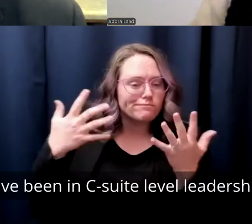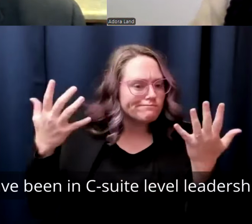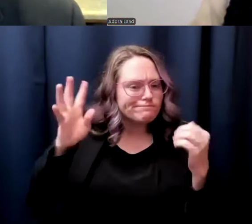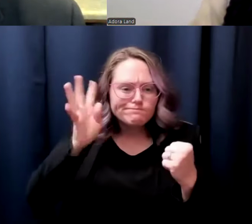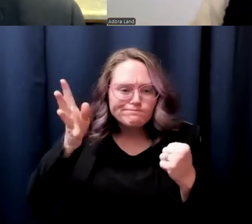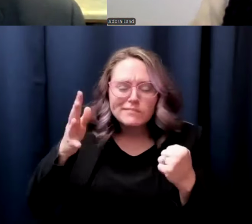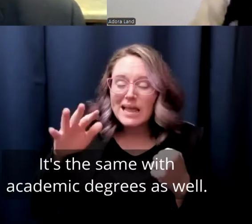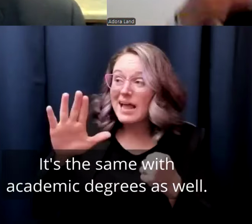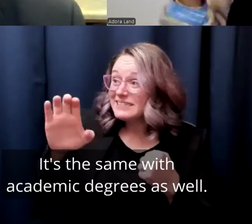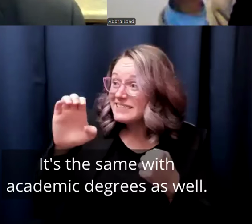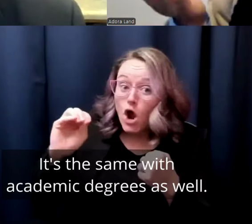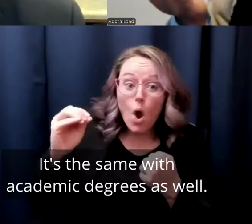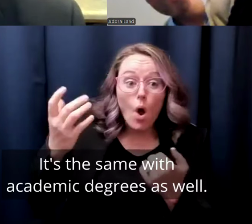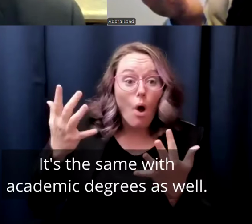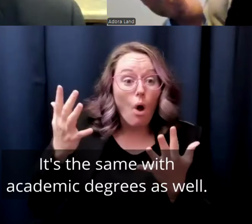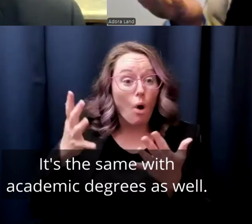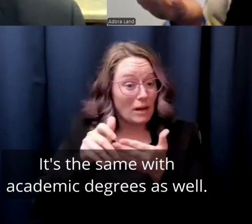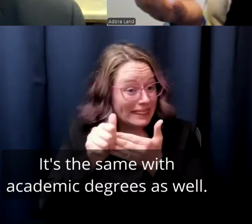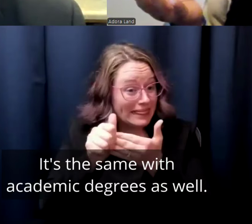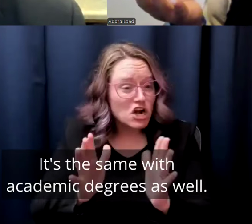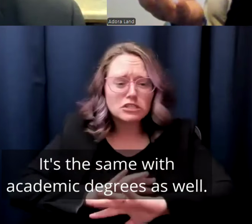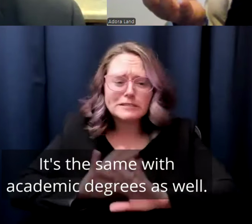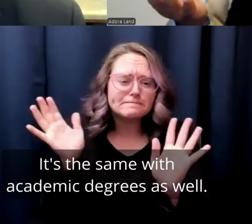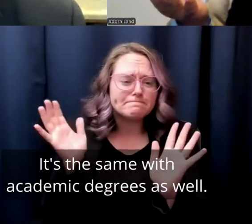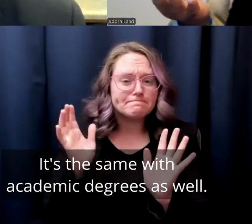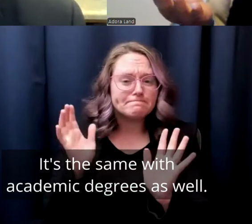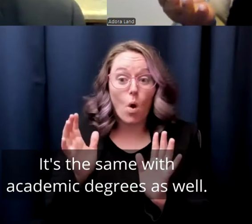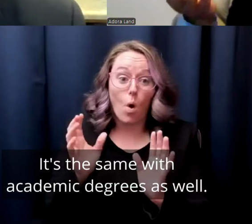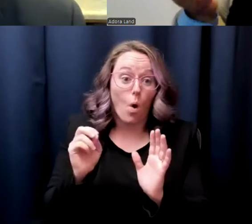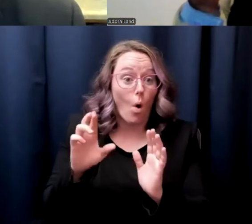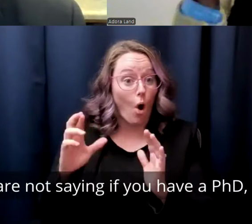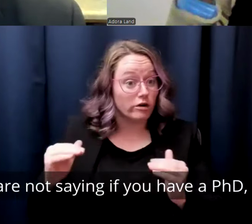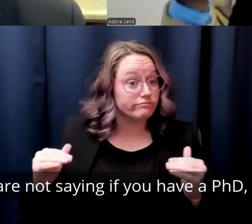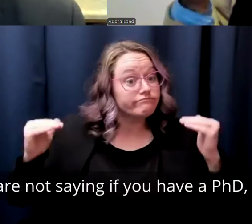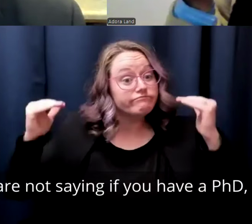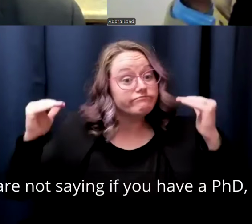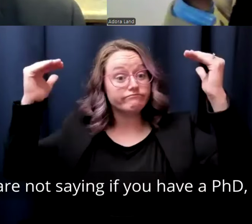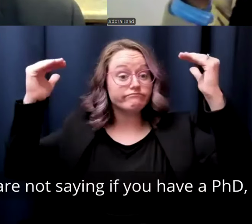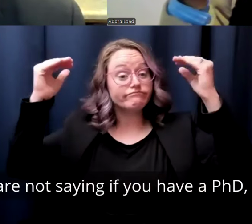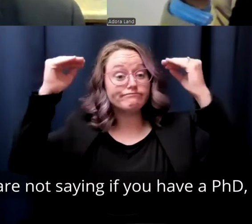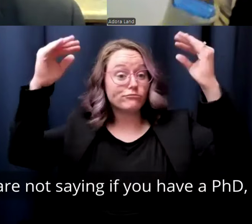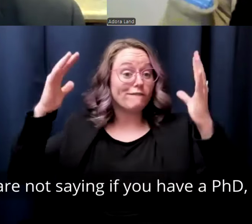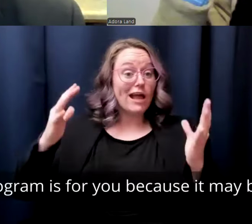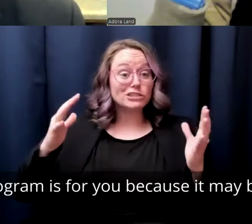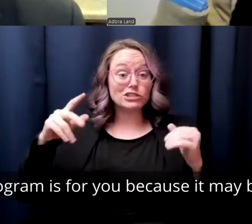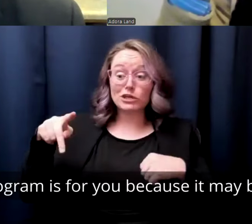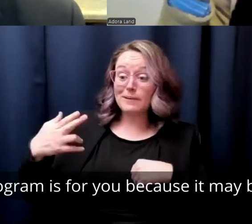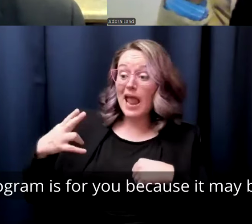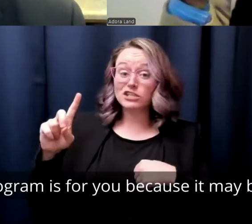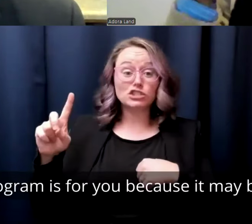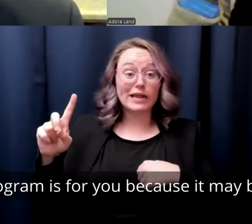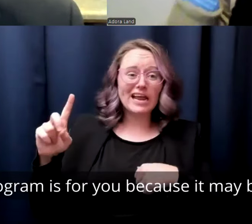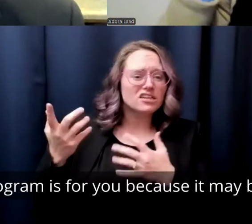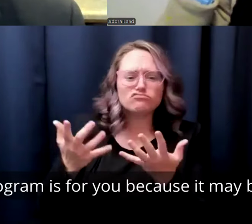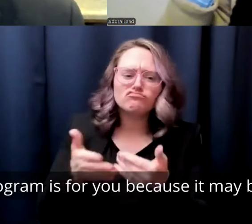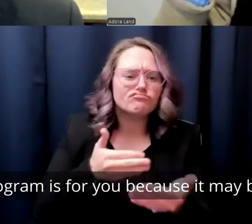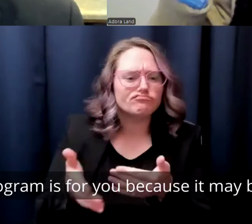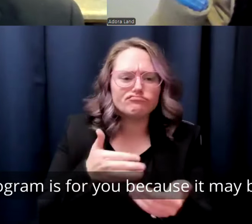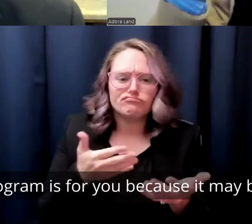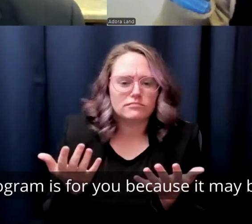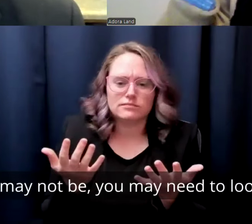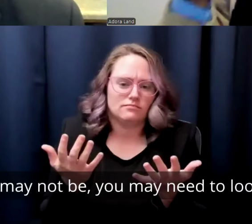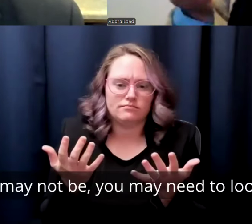leadership. It's the same with academic degrees as well. We are not saying if you have a PhD, this program is for you because